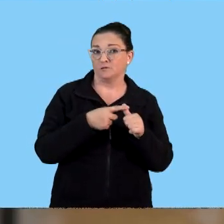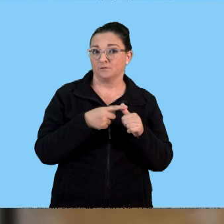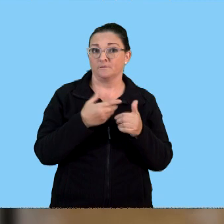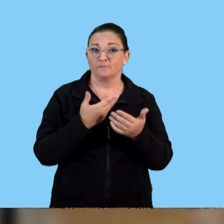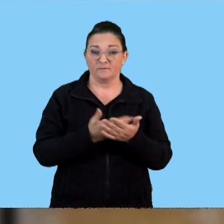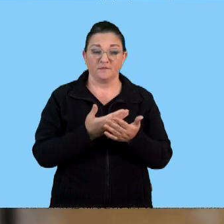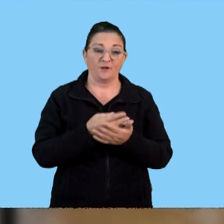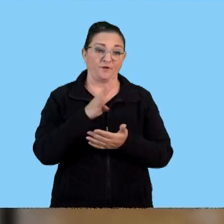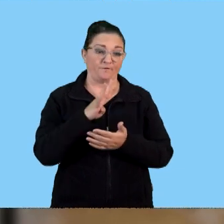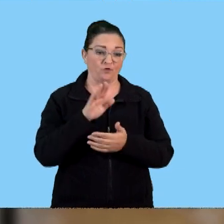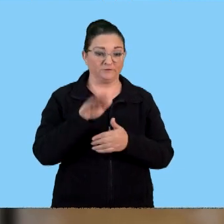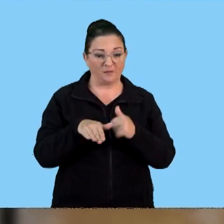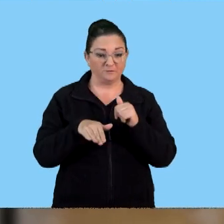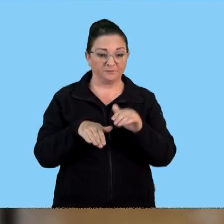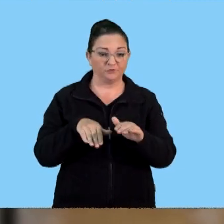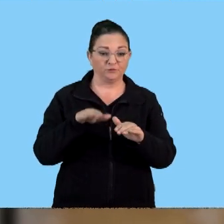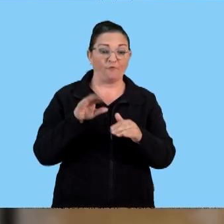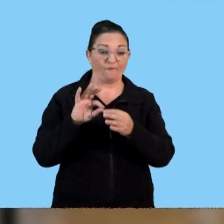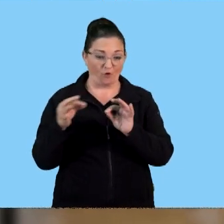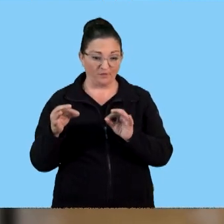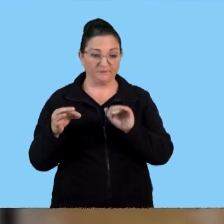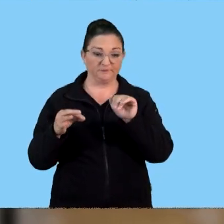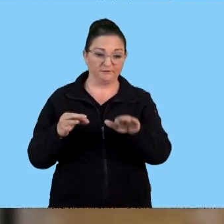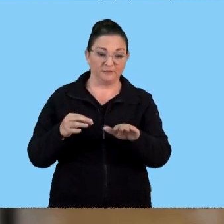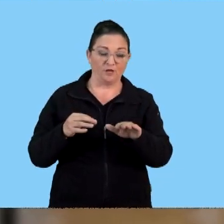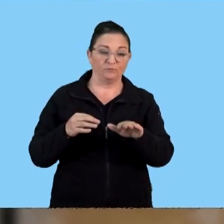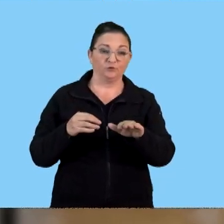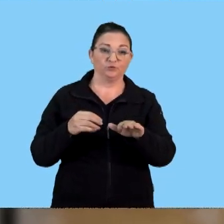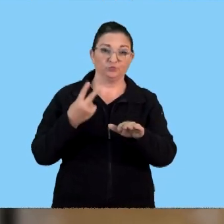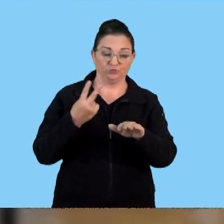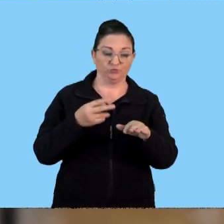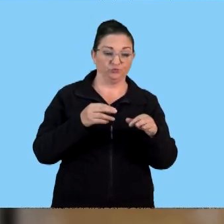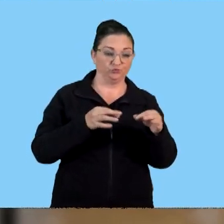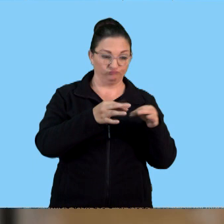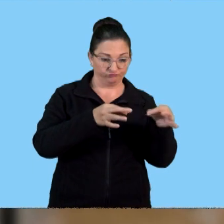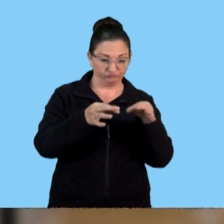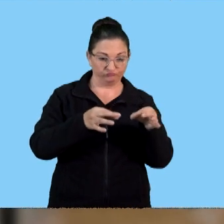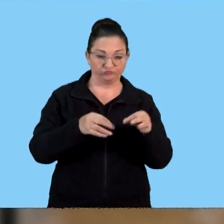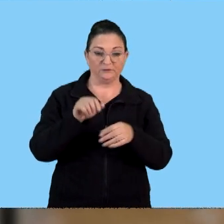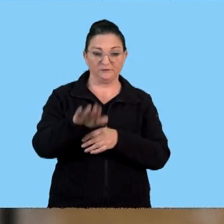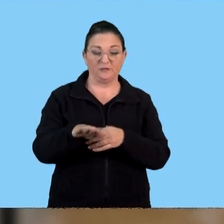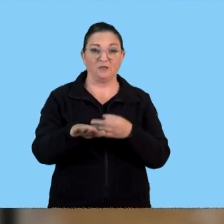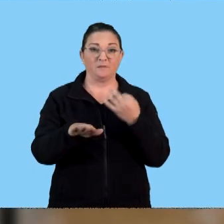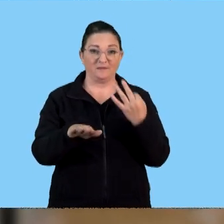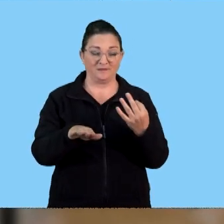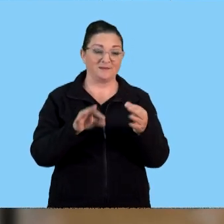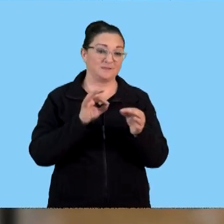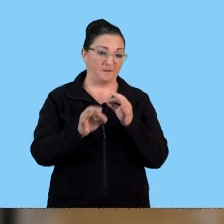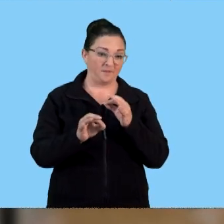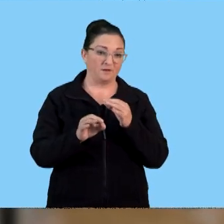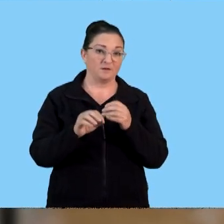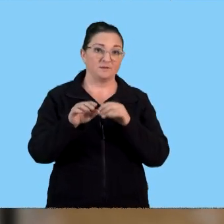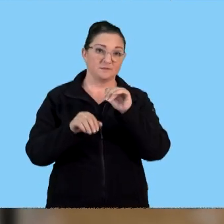answer by following our 4 simple steps. Step 1, formula. Step 2, substitute into the formula. Step number 3, you